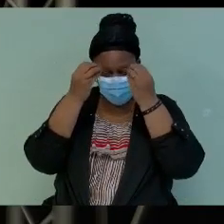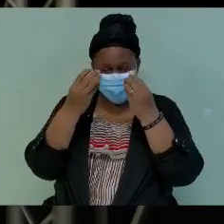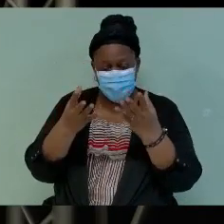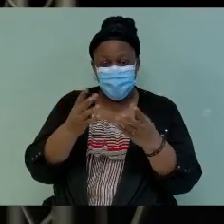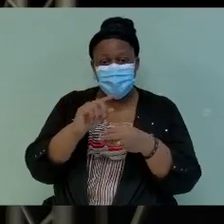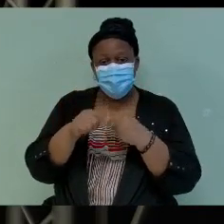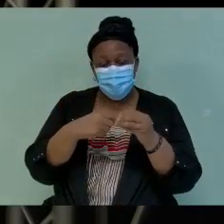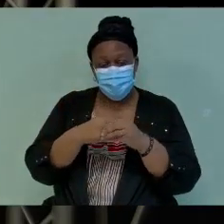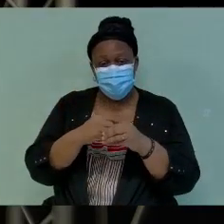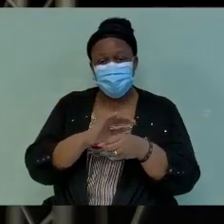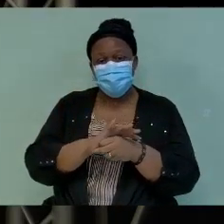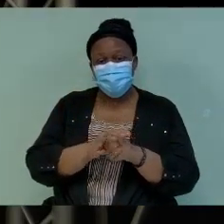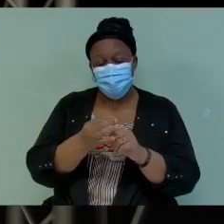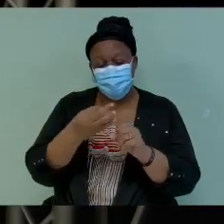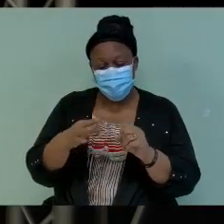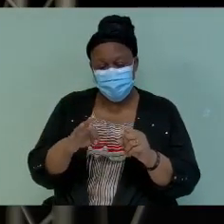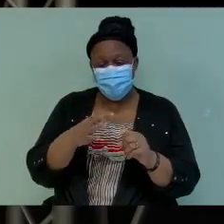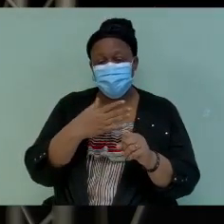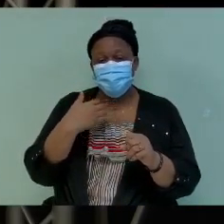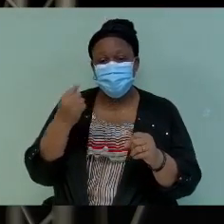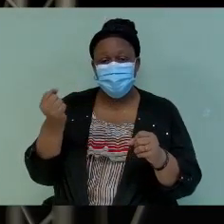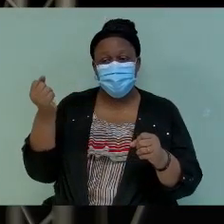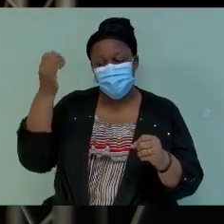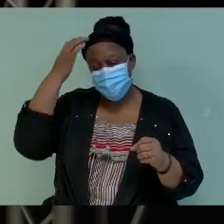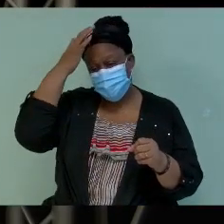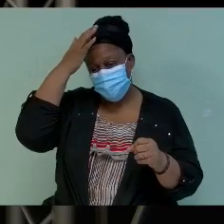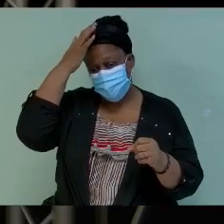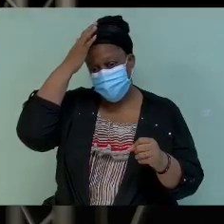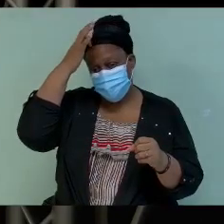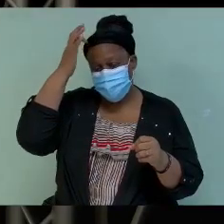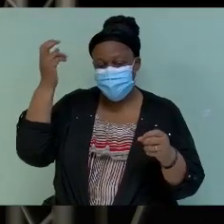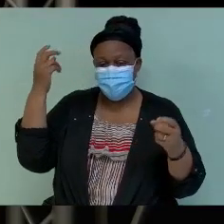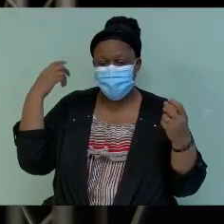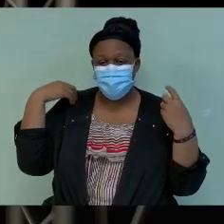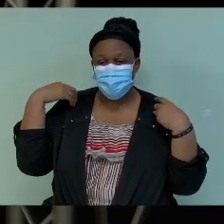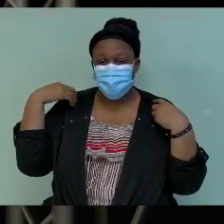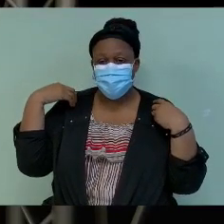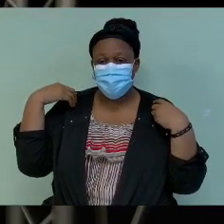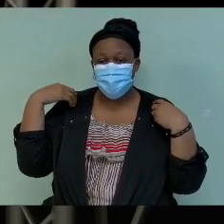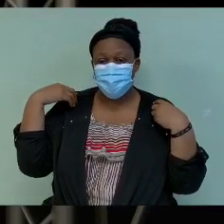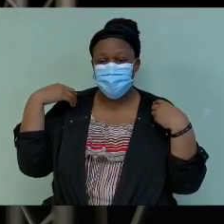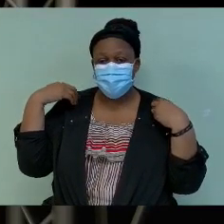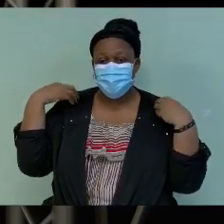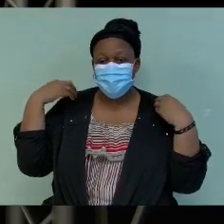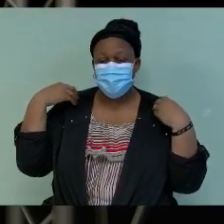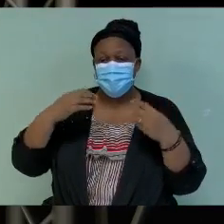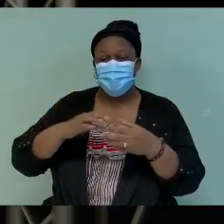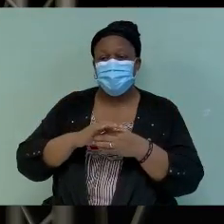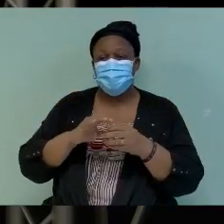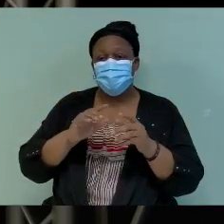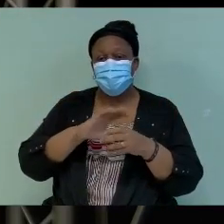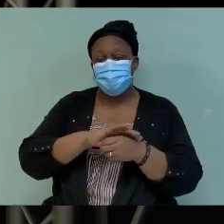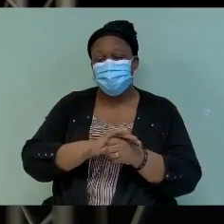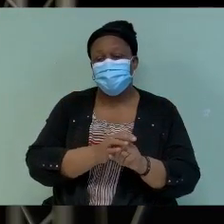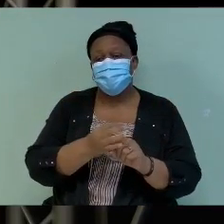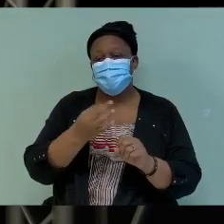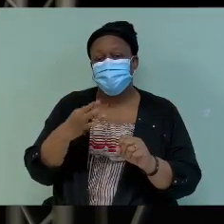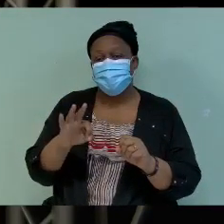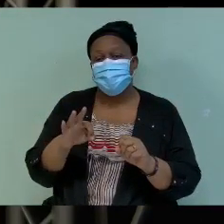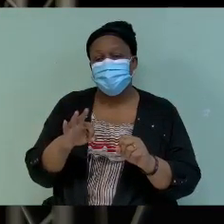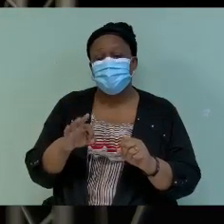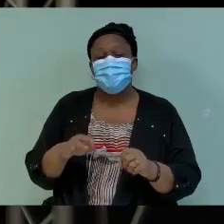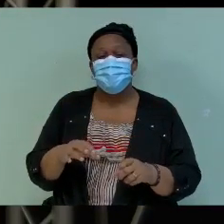I would now like to invite Mr. Keithley Phillip, Director of the Solid Waste Management Corporation,